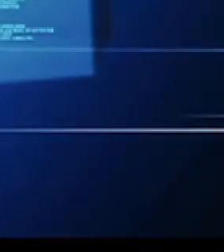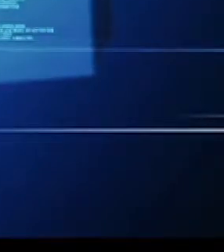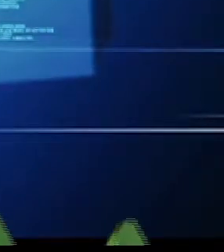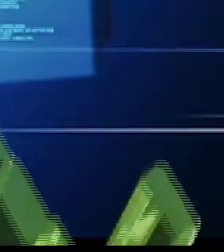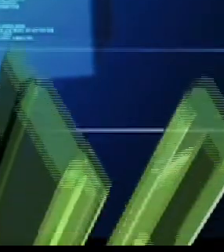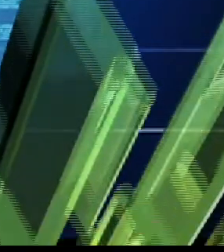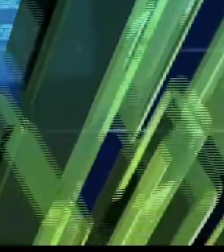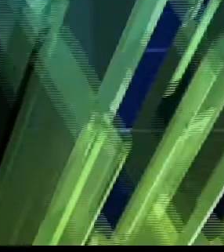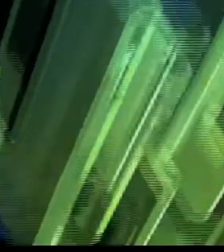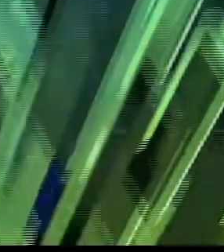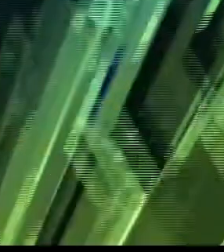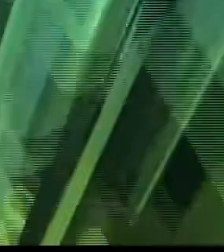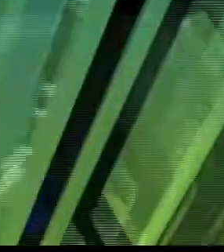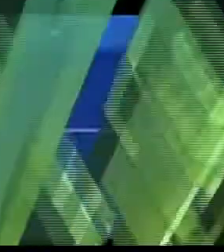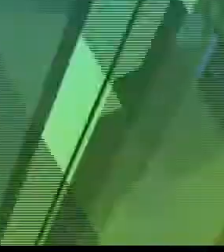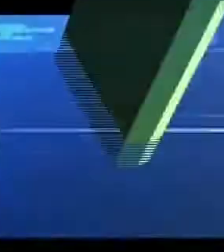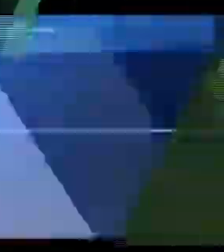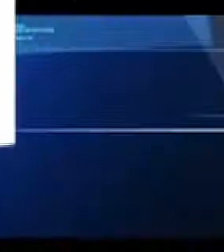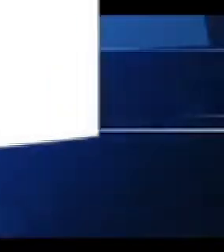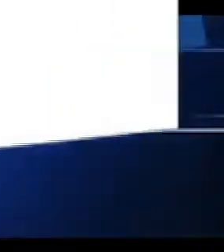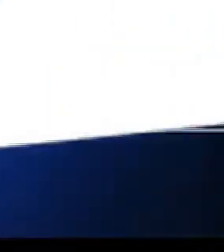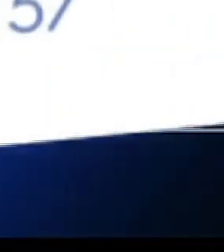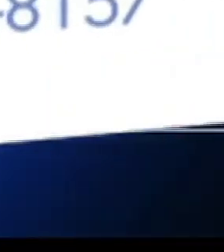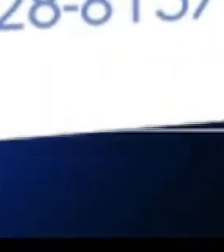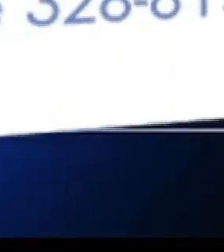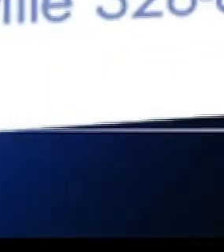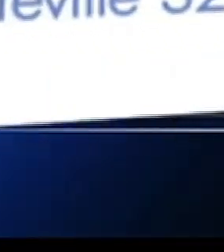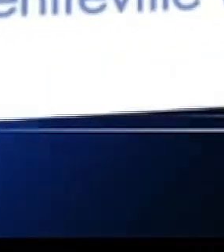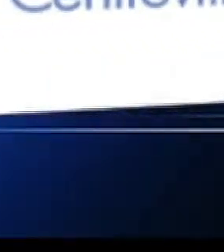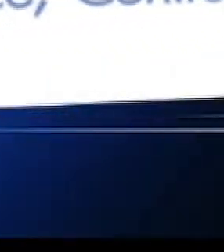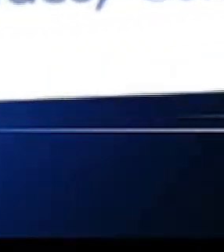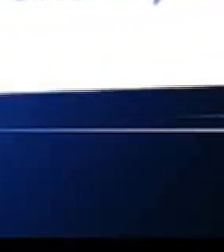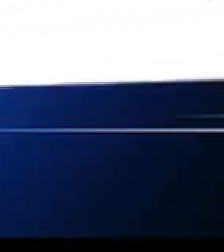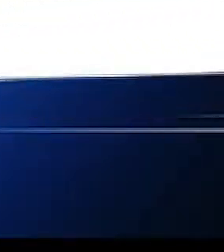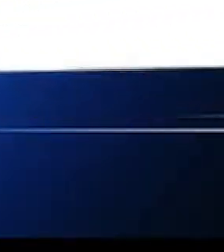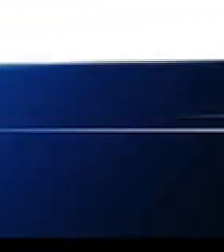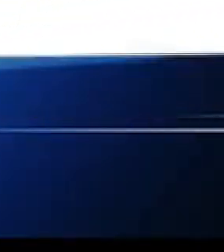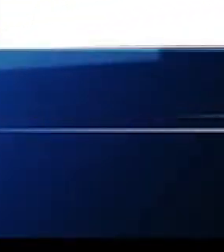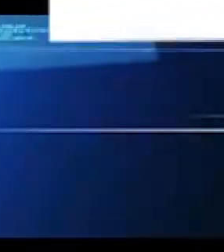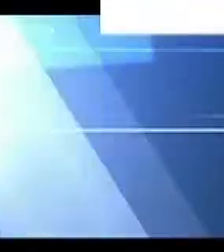This is ZNS Total Sports, brought to you by 4th Terrace Diagnostic Center.